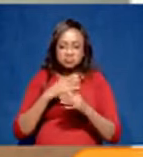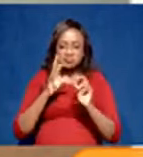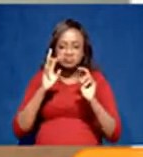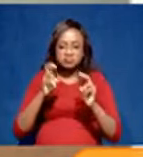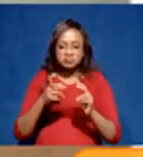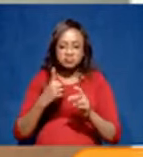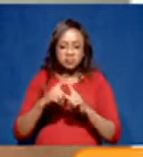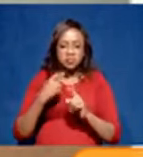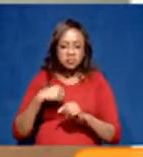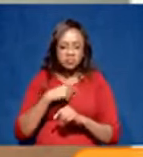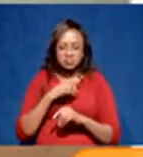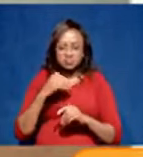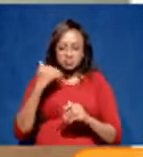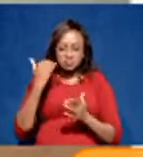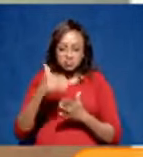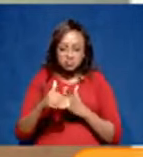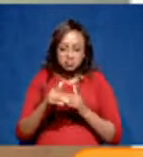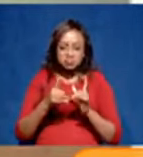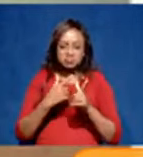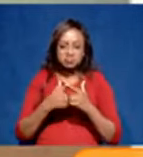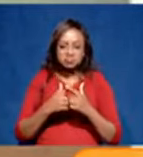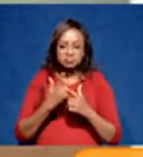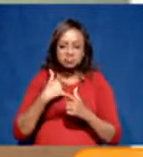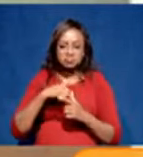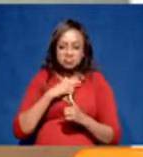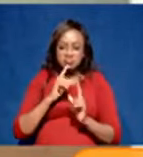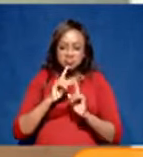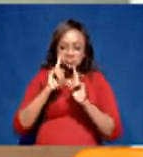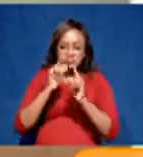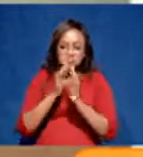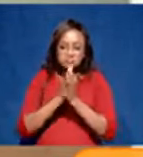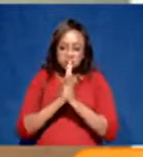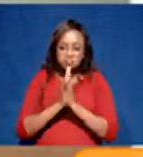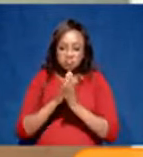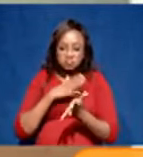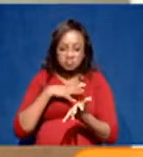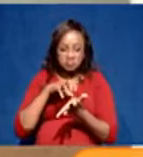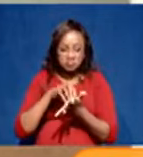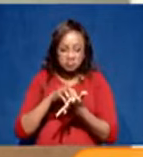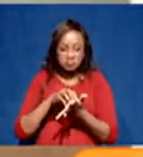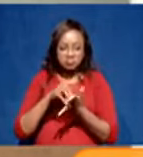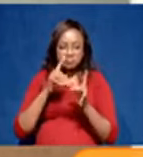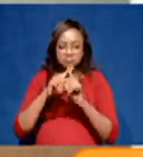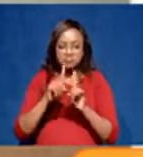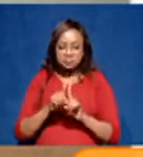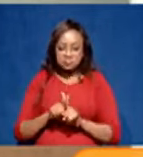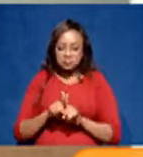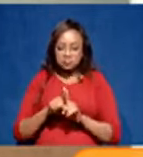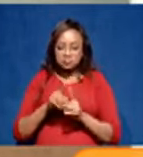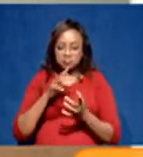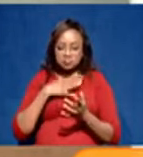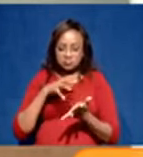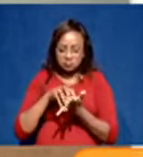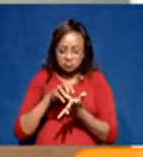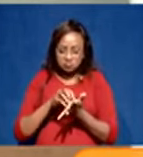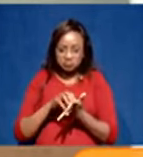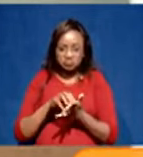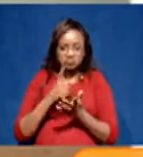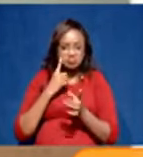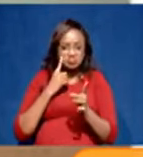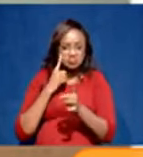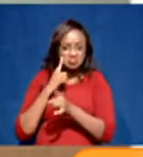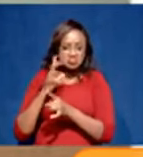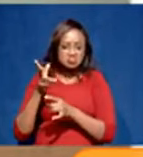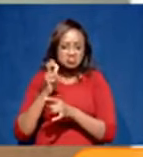we stopped. And we went and pleaded our case. Then the merit, our case was listened to, and based on merit, we